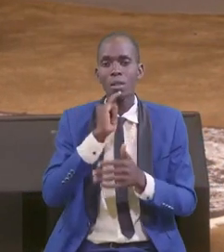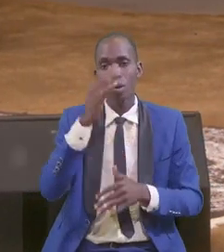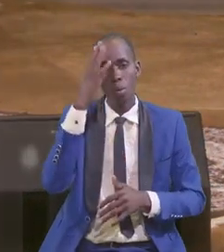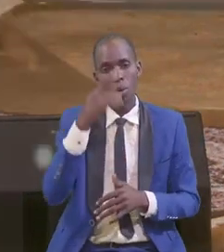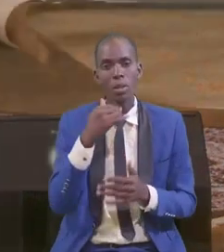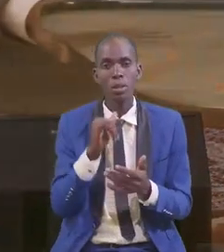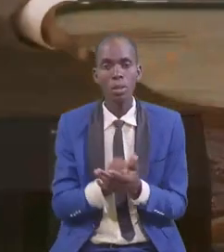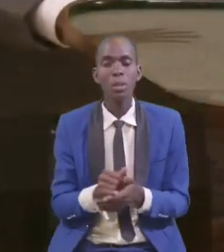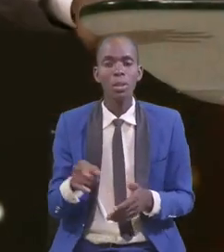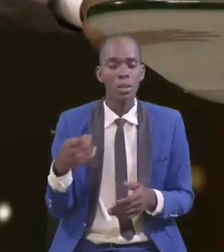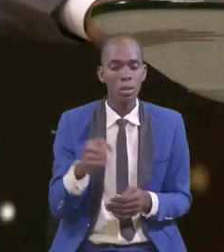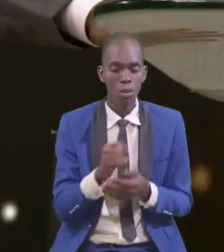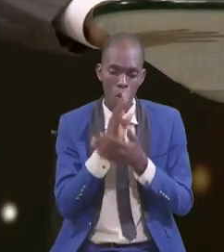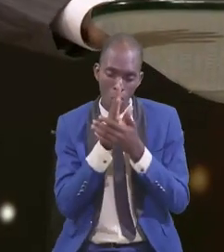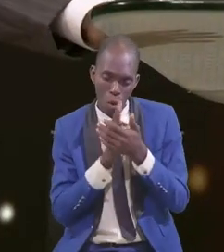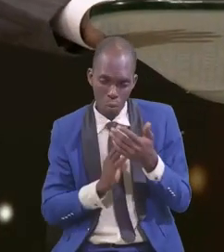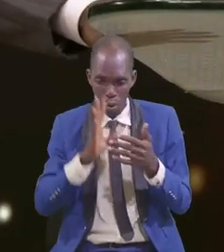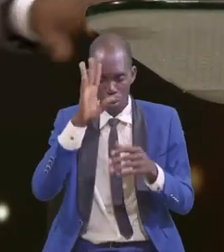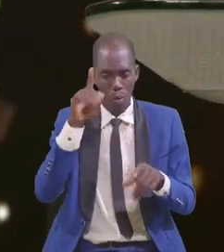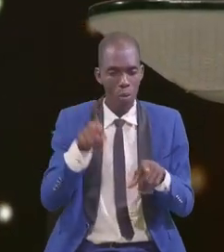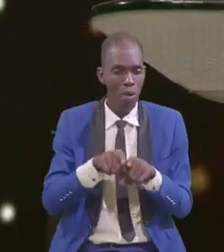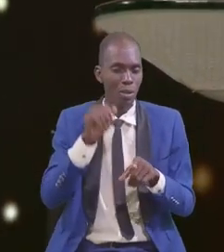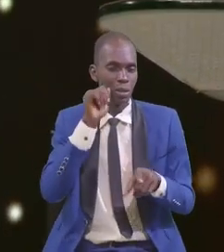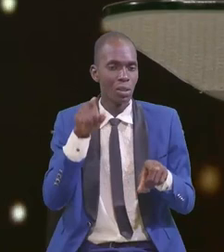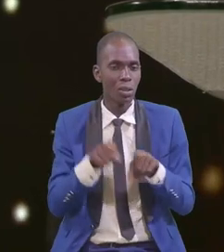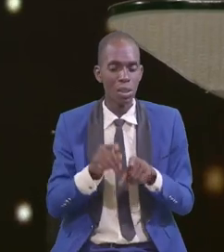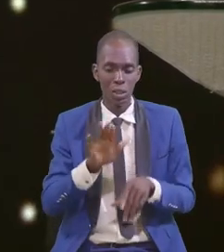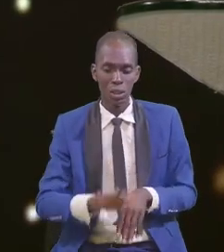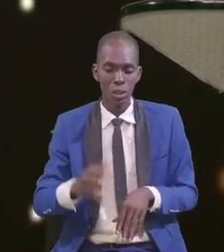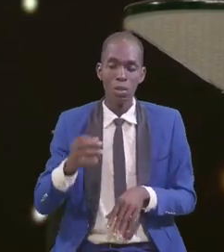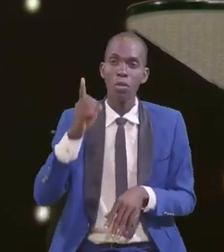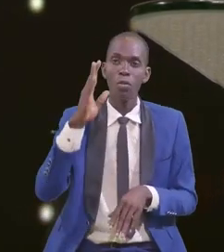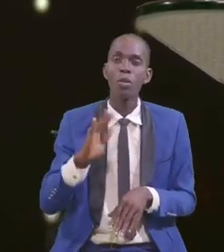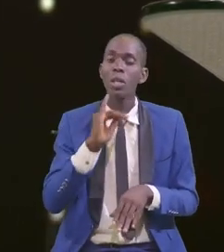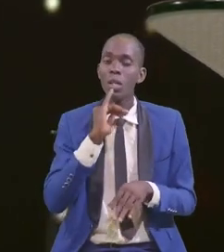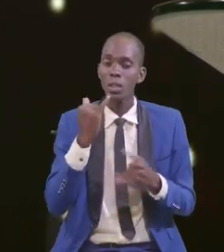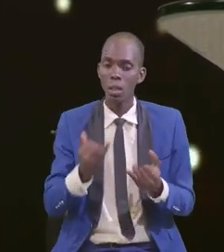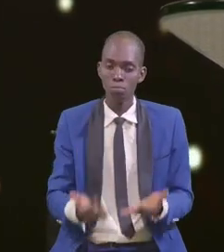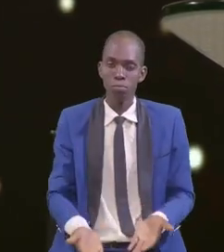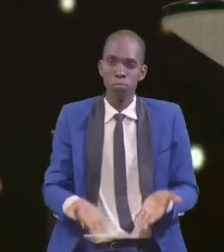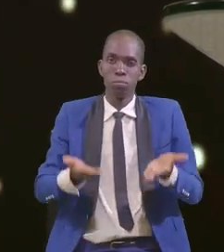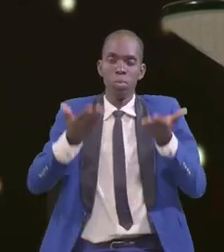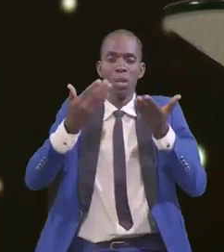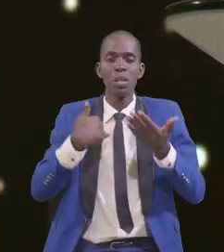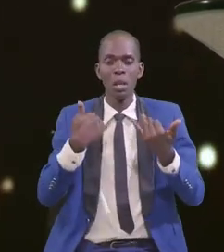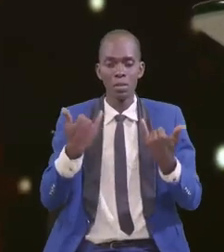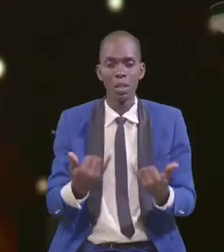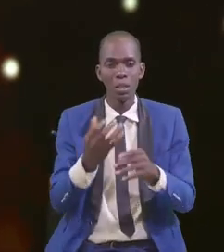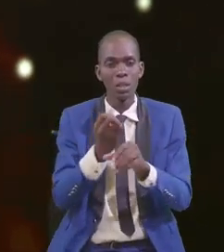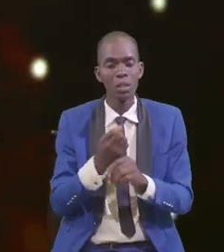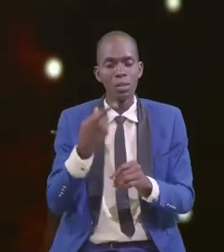lowly brother, the lowly sister, the lowly child of God is exalted, that he has received the spirit of